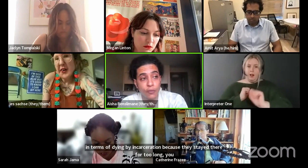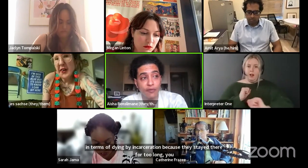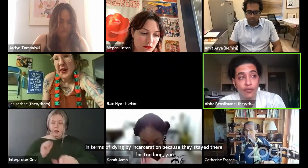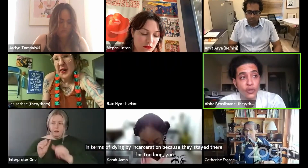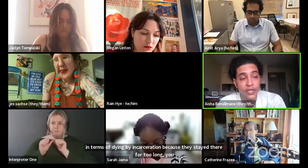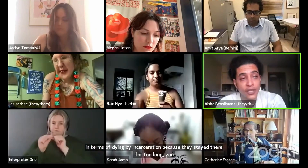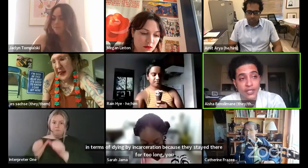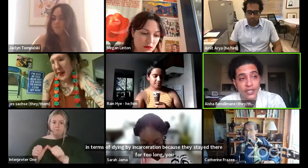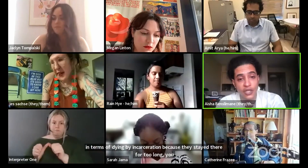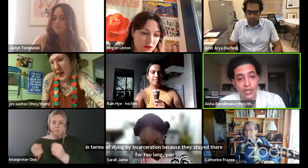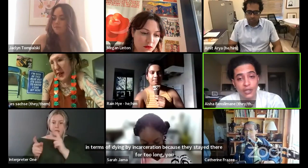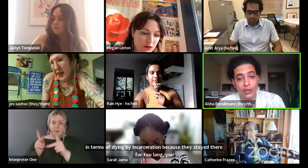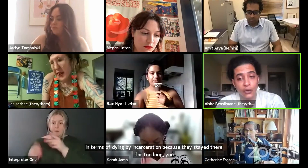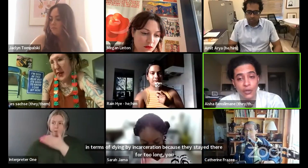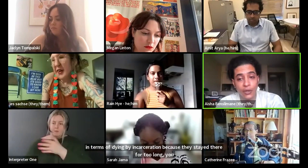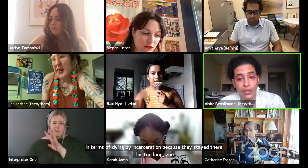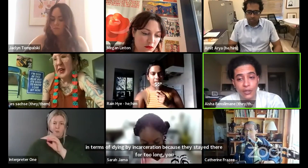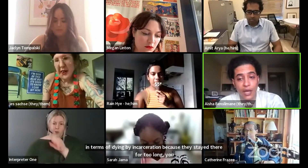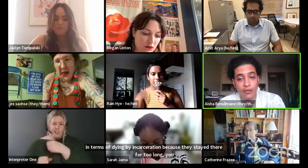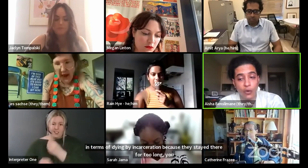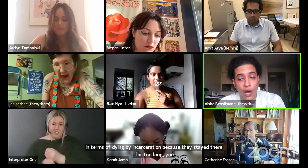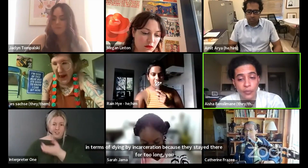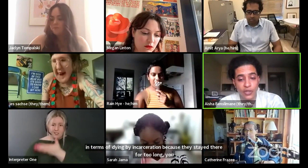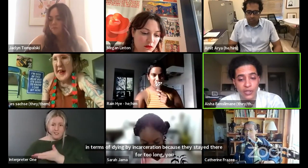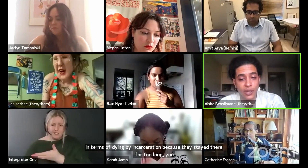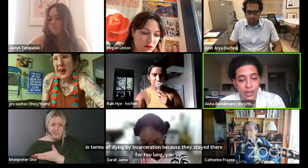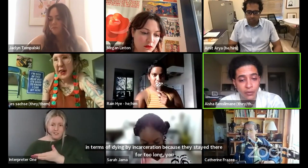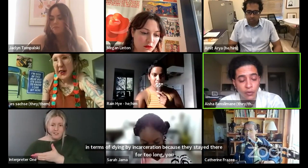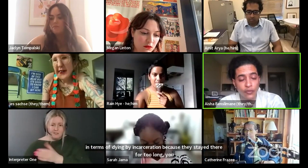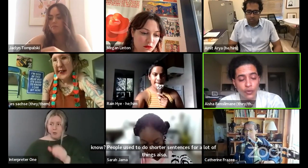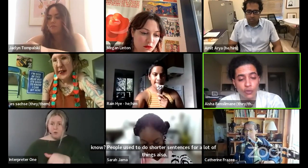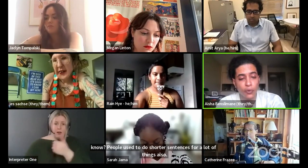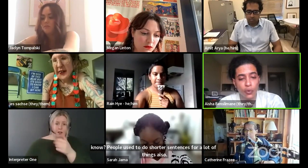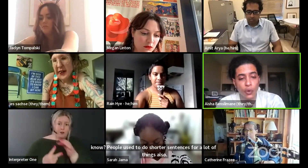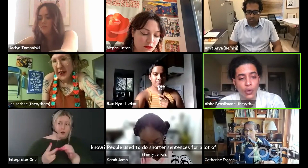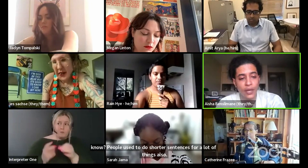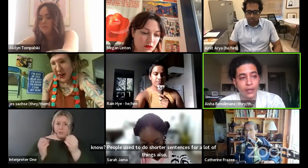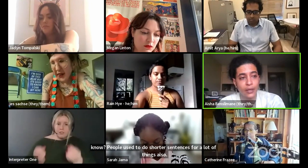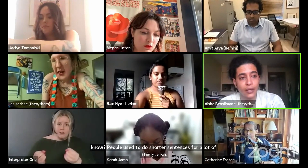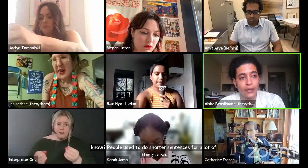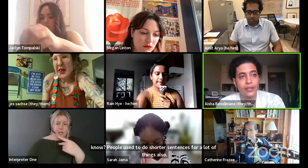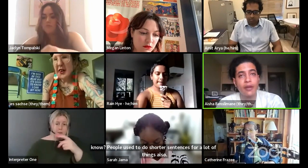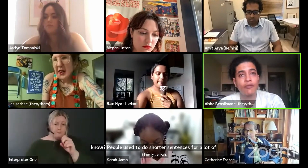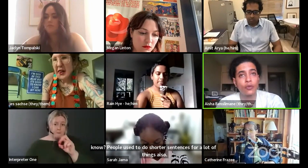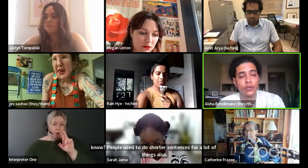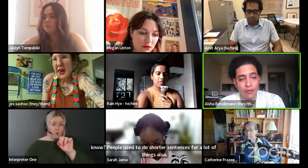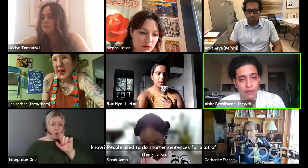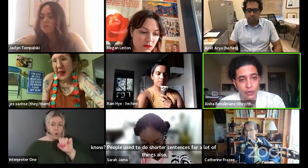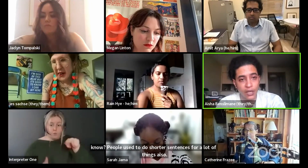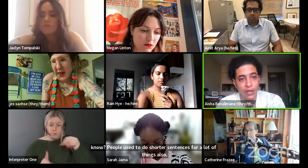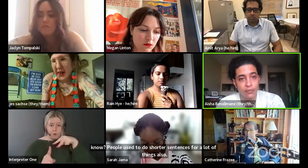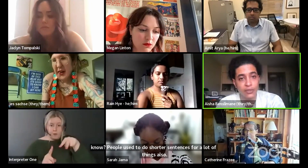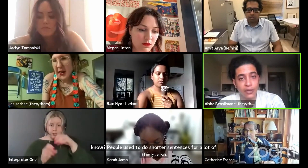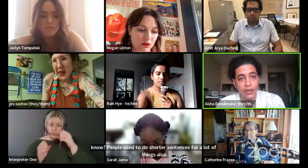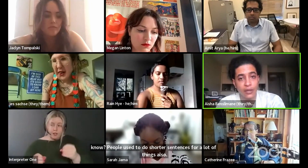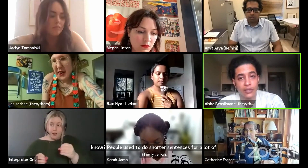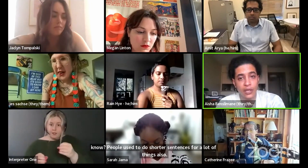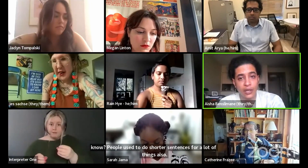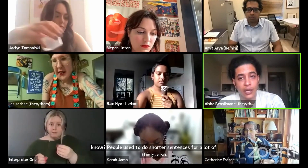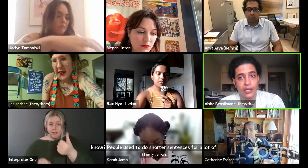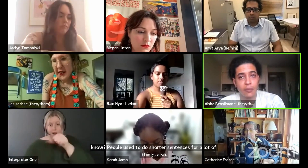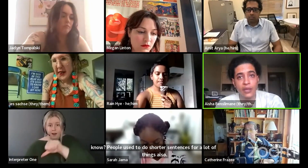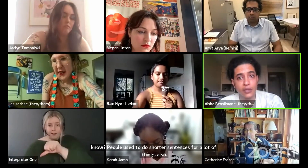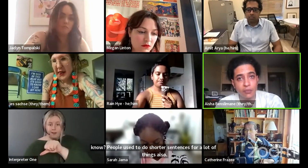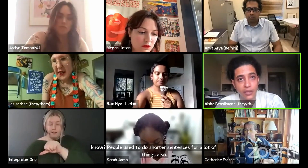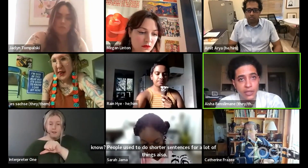of people spend 40 years in jail, they have no options. They got refused parole like several times.